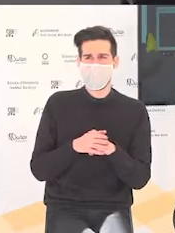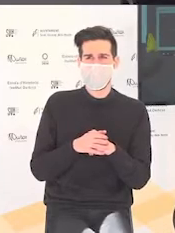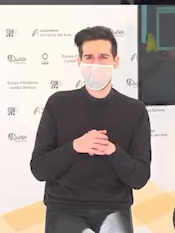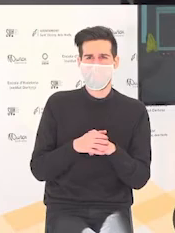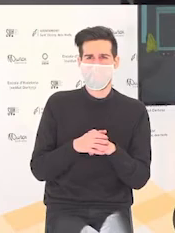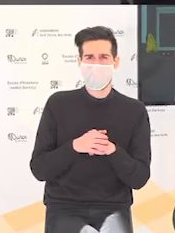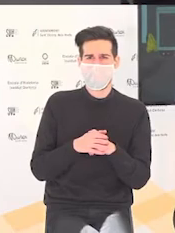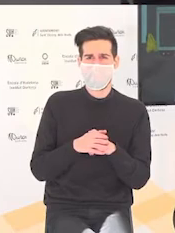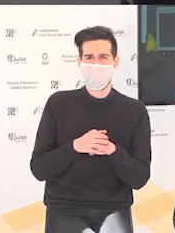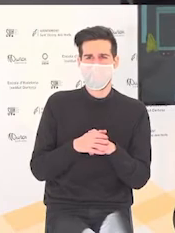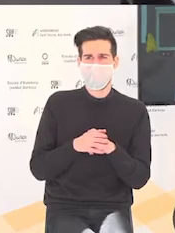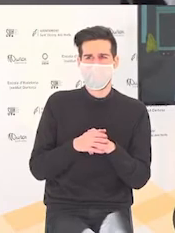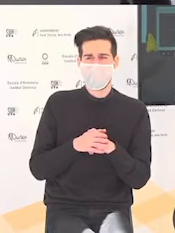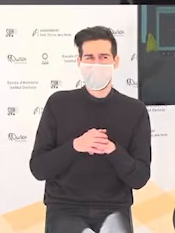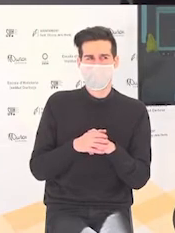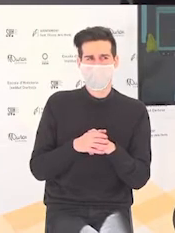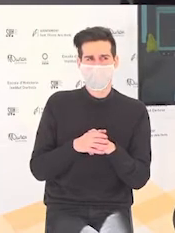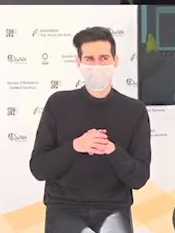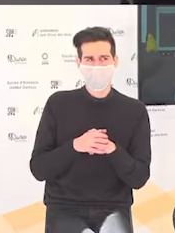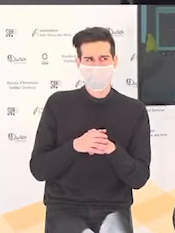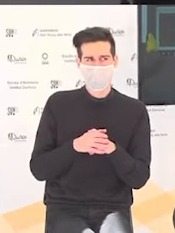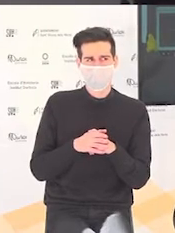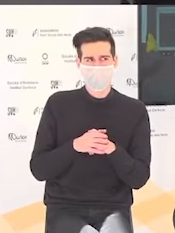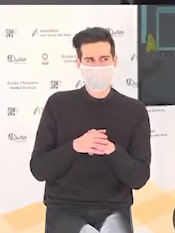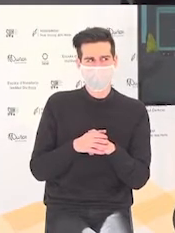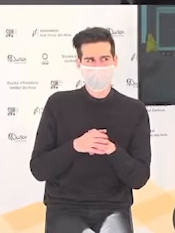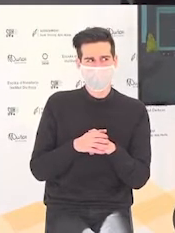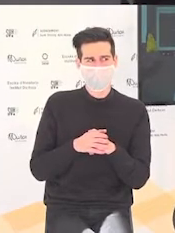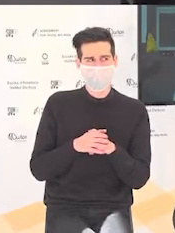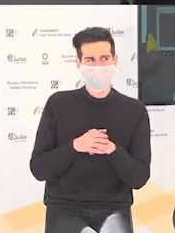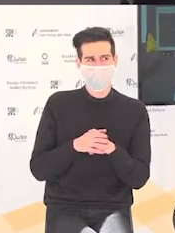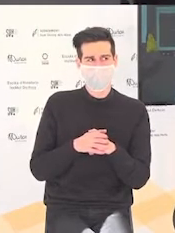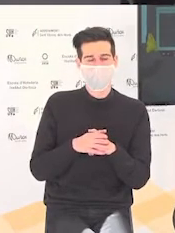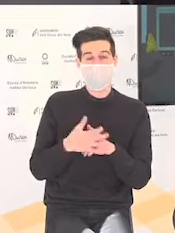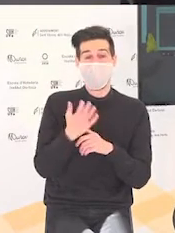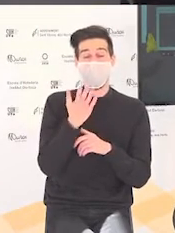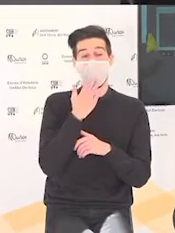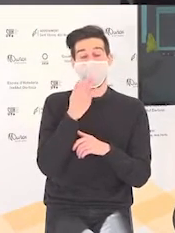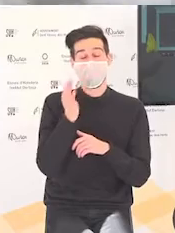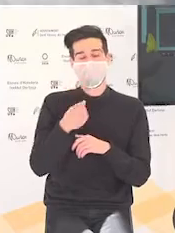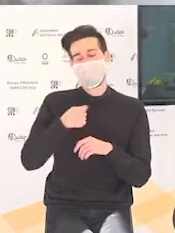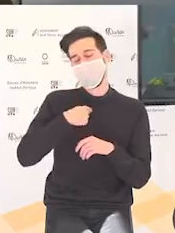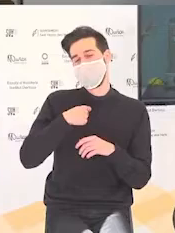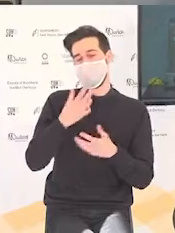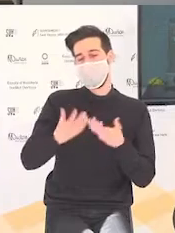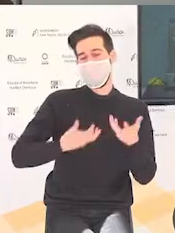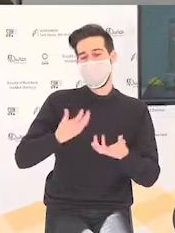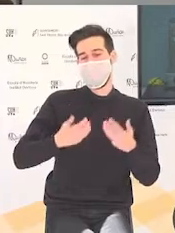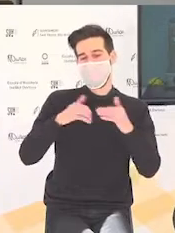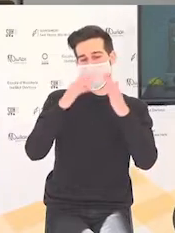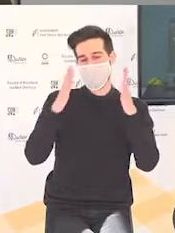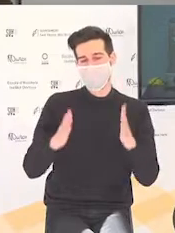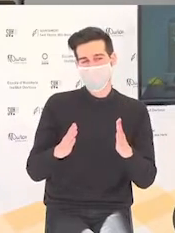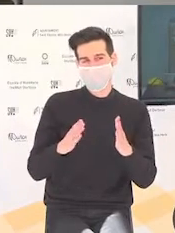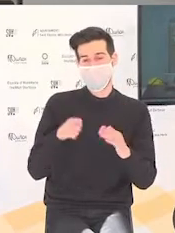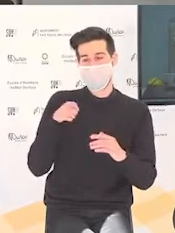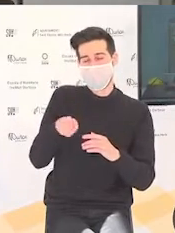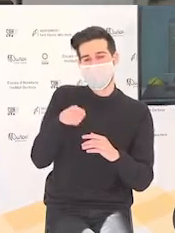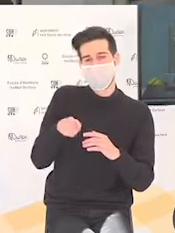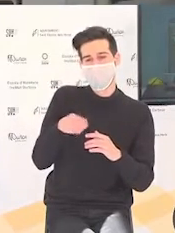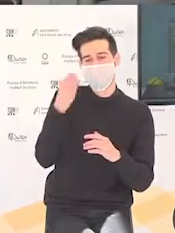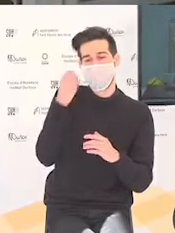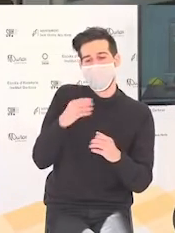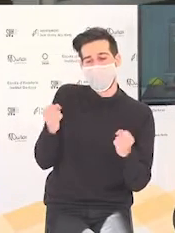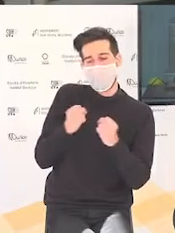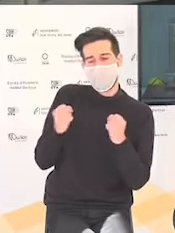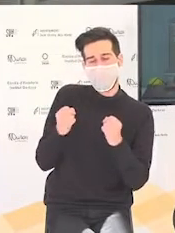up the next ganache that I'm going to be making. Si estuviera en mi pastelería, congelaría esto ahora y luego batiría ya